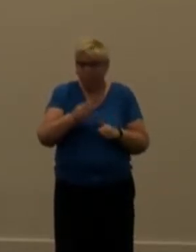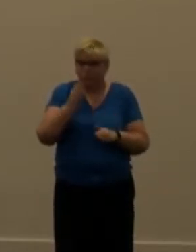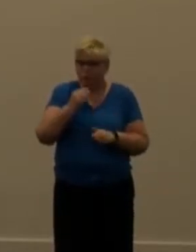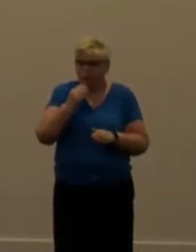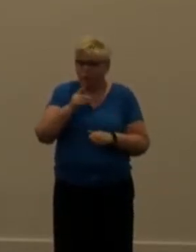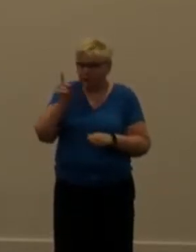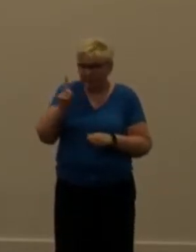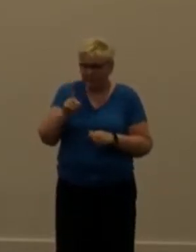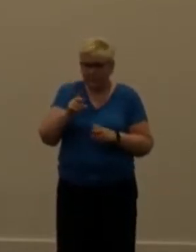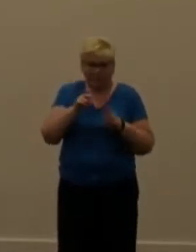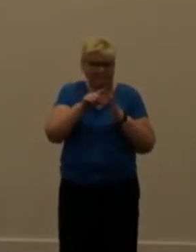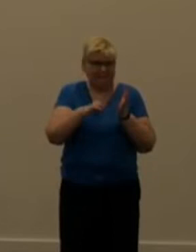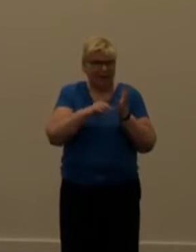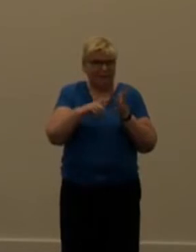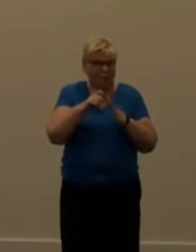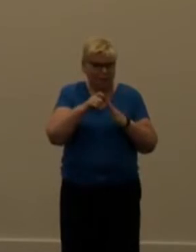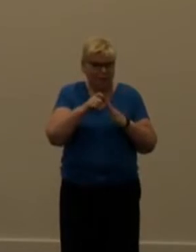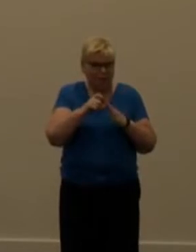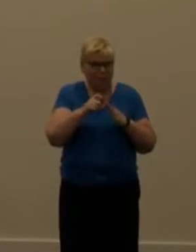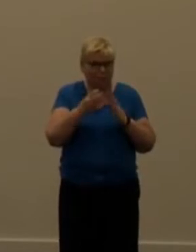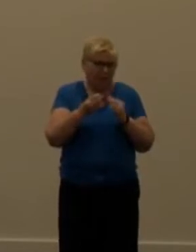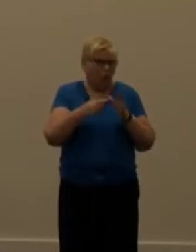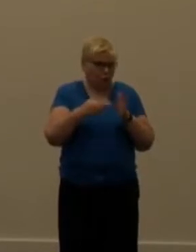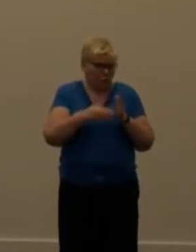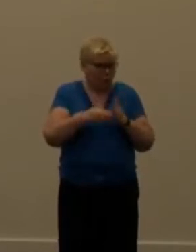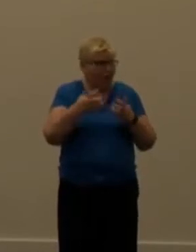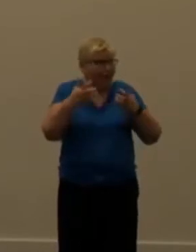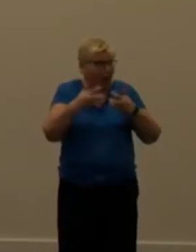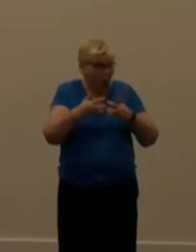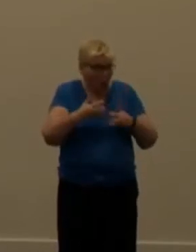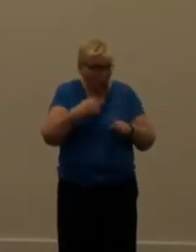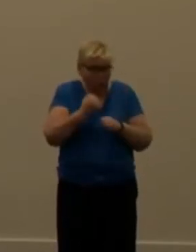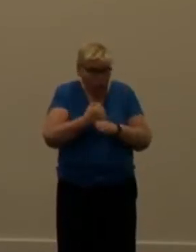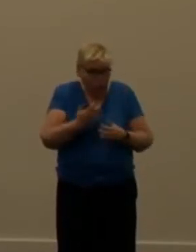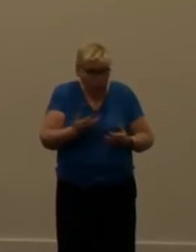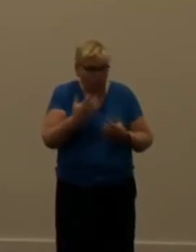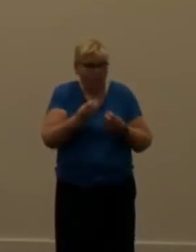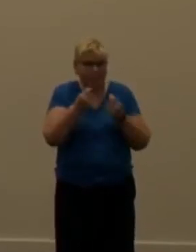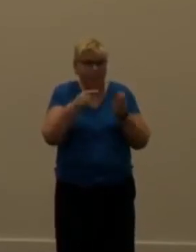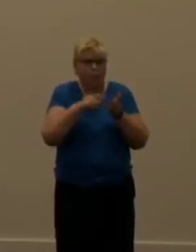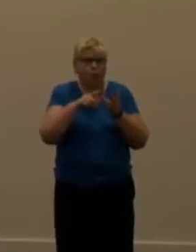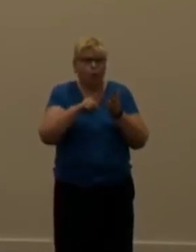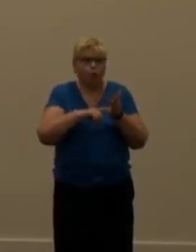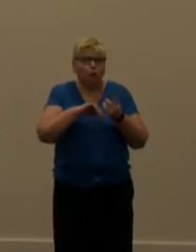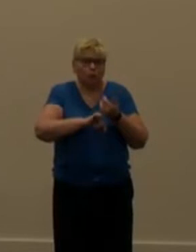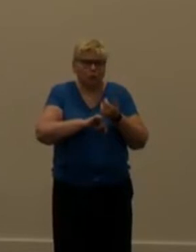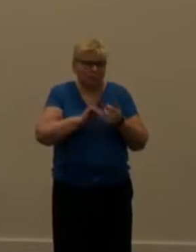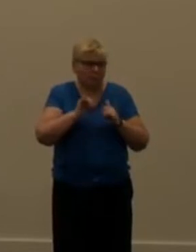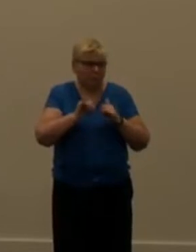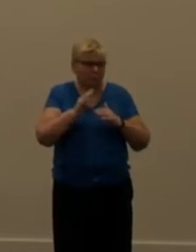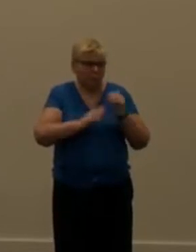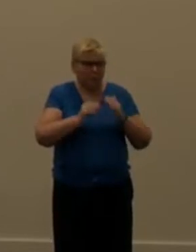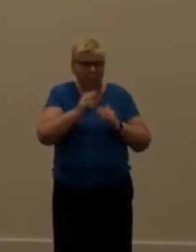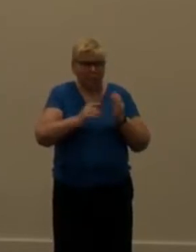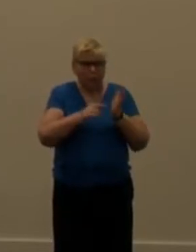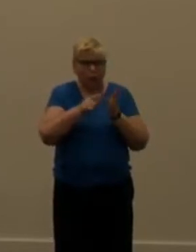DevOps with in regards of the pipelines. How can we do it? There are some tools called the Power Apps build tools